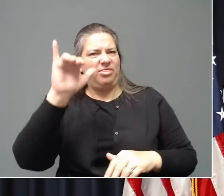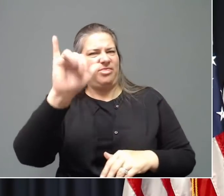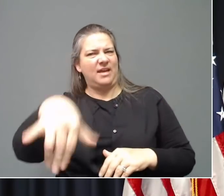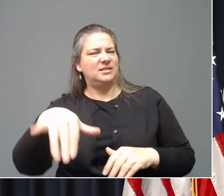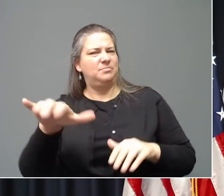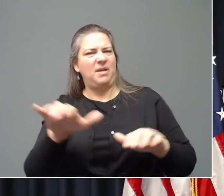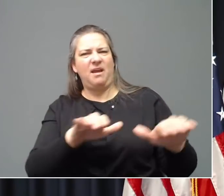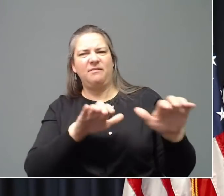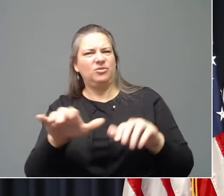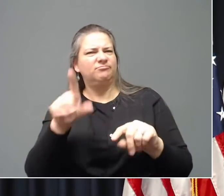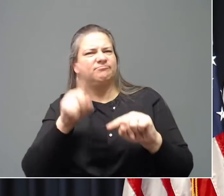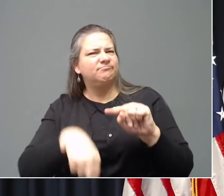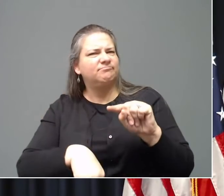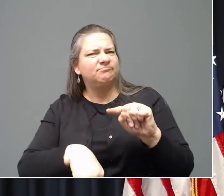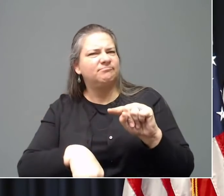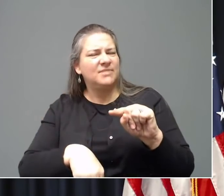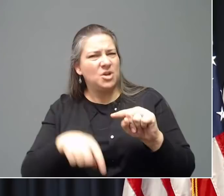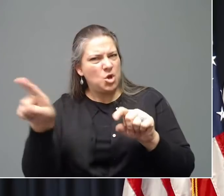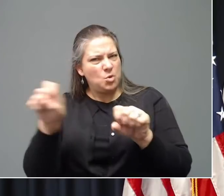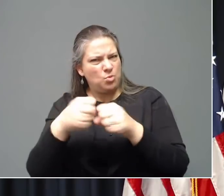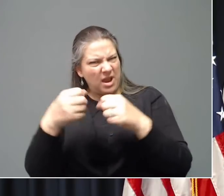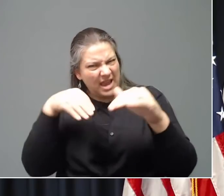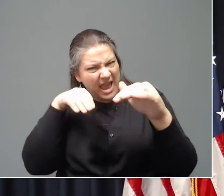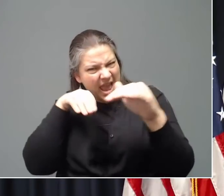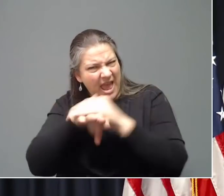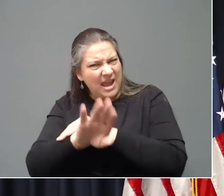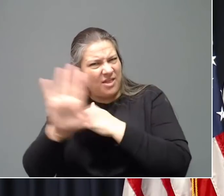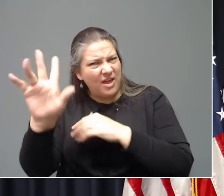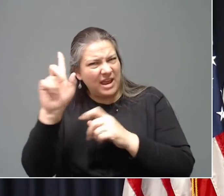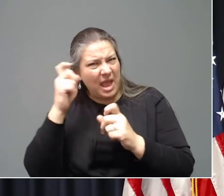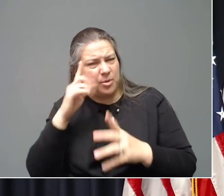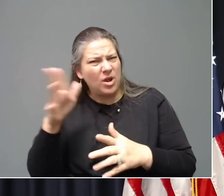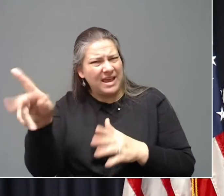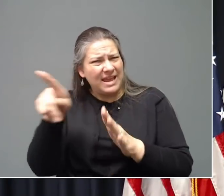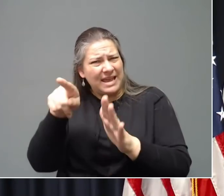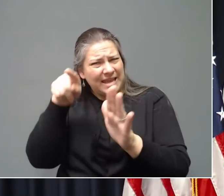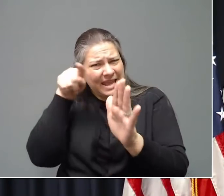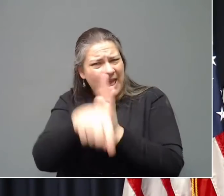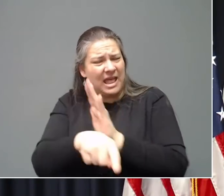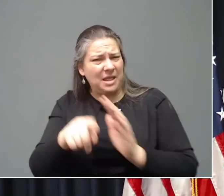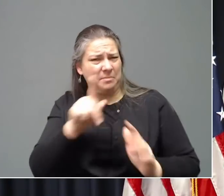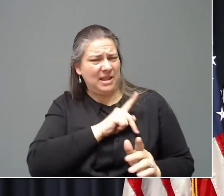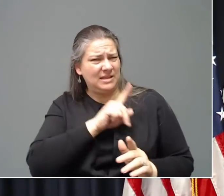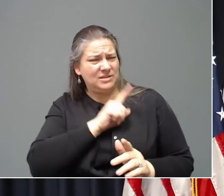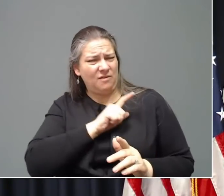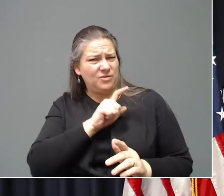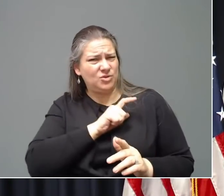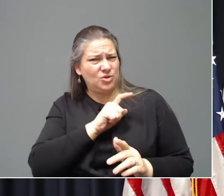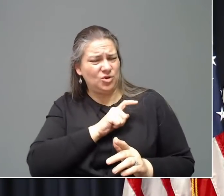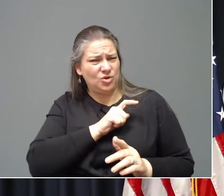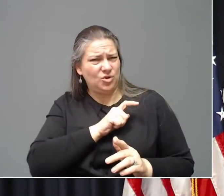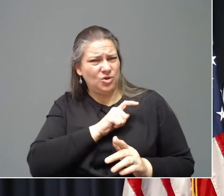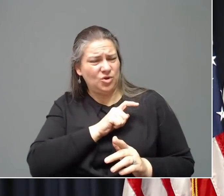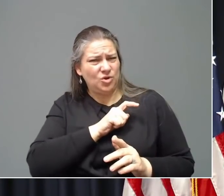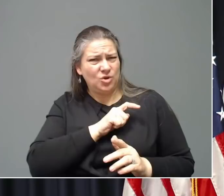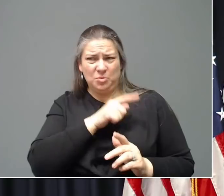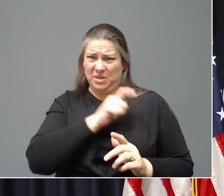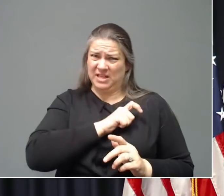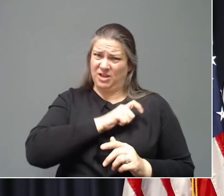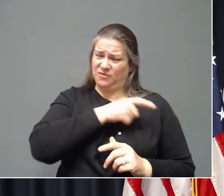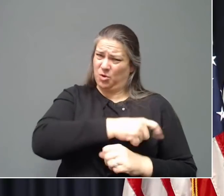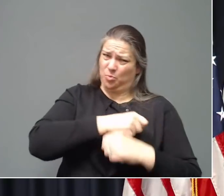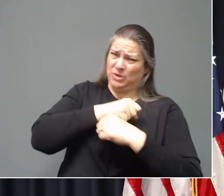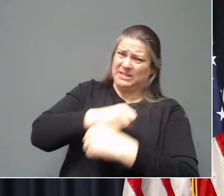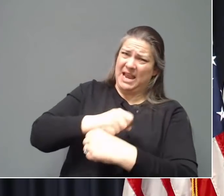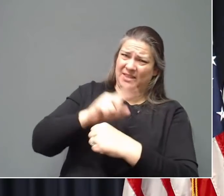mean, breaking in to your own capital, killing a police officer charged with protecting it is the